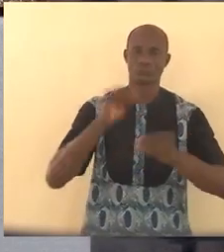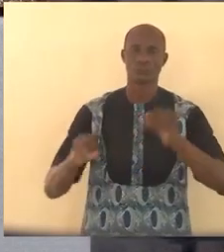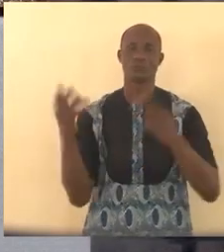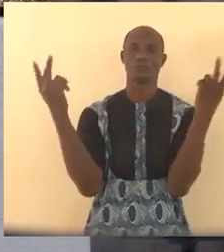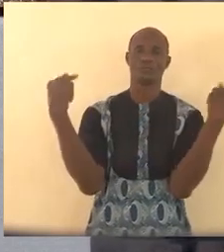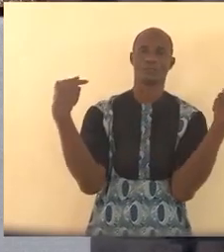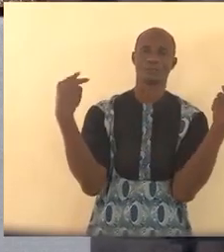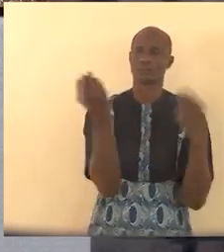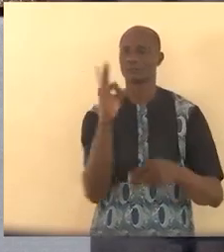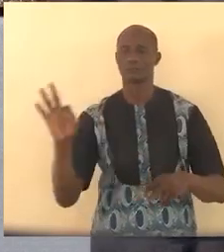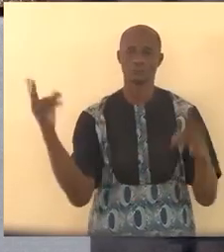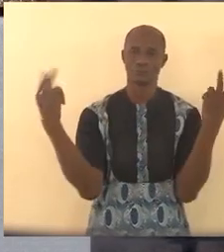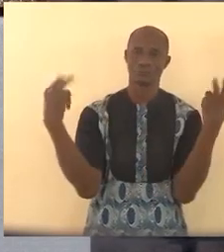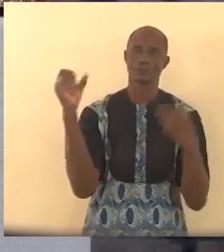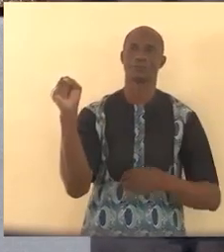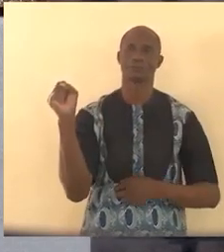Oh, vanity of